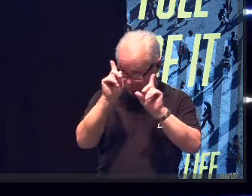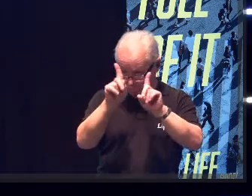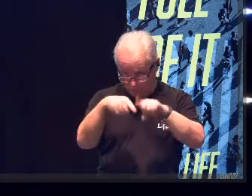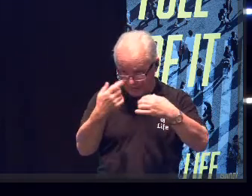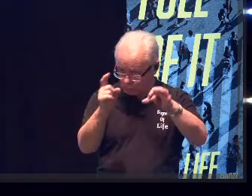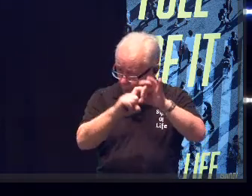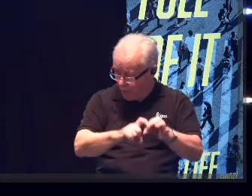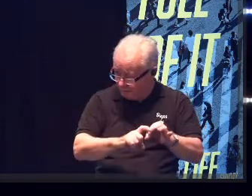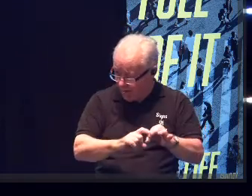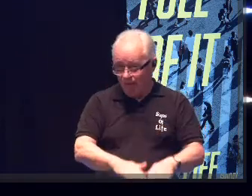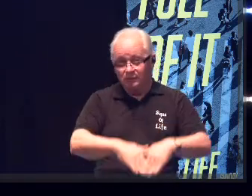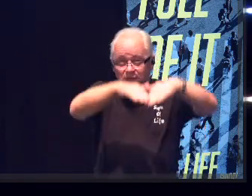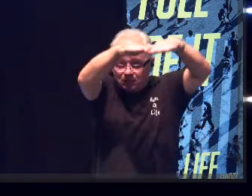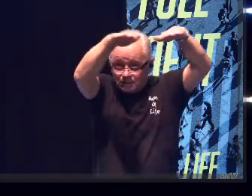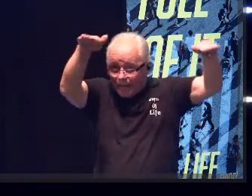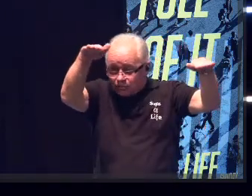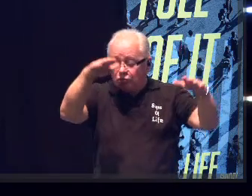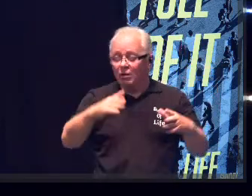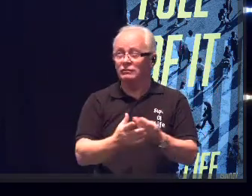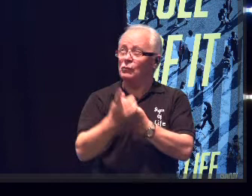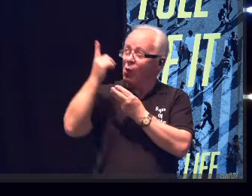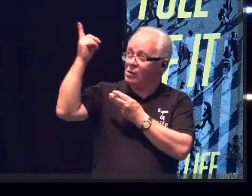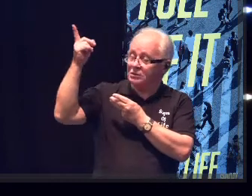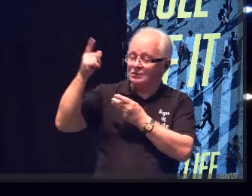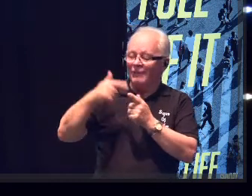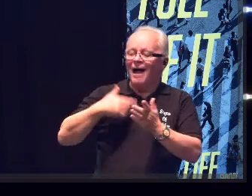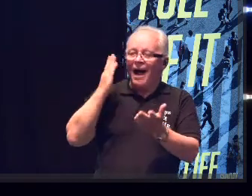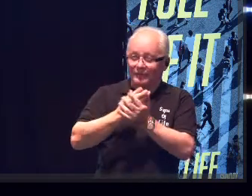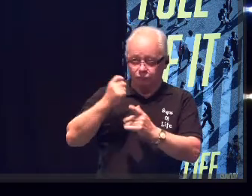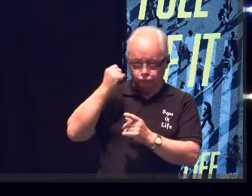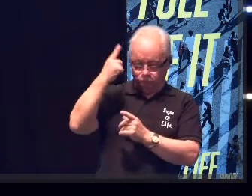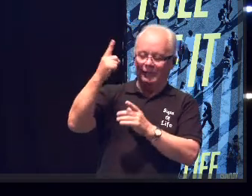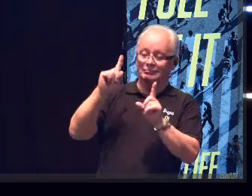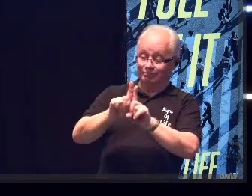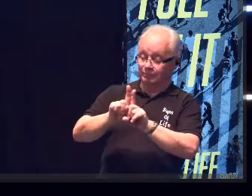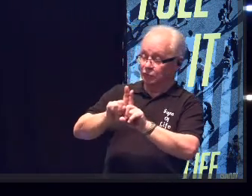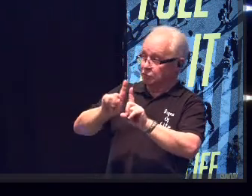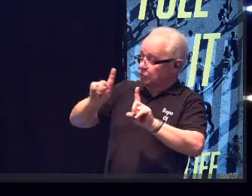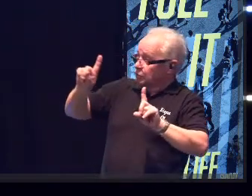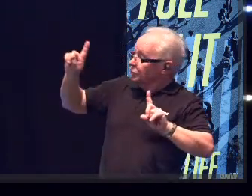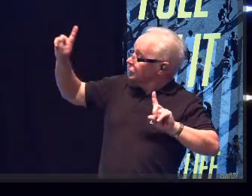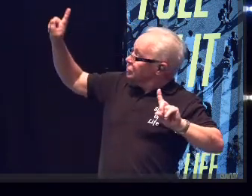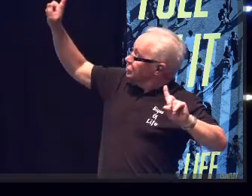we realize just how far away from God we actually were or are,